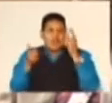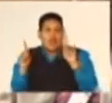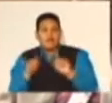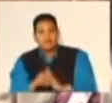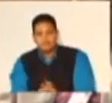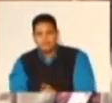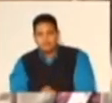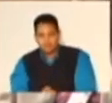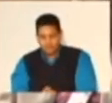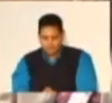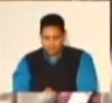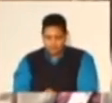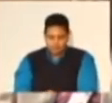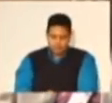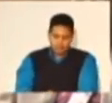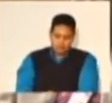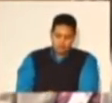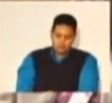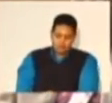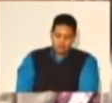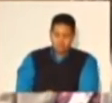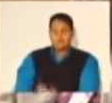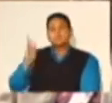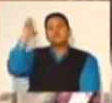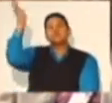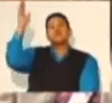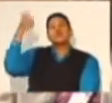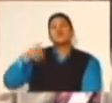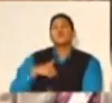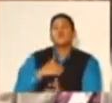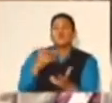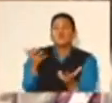Yes, Mr. Speaker, we want